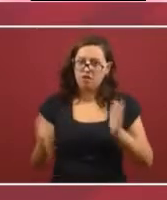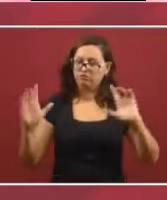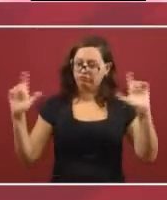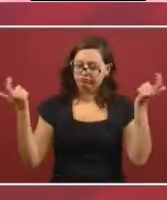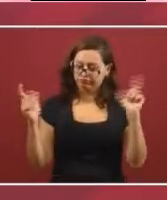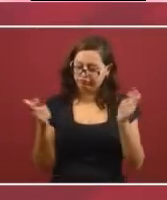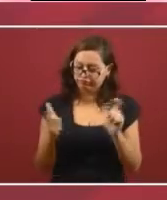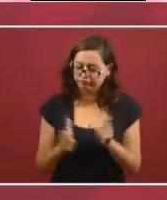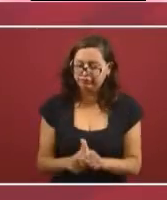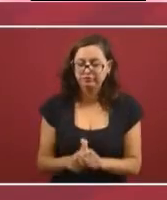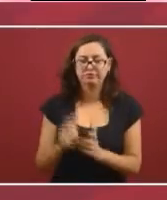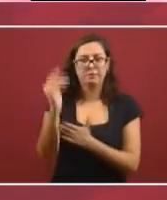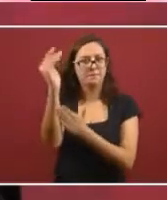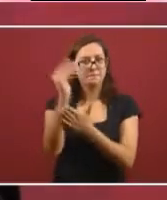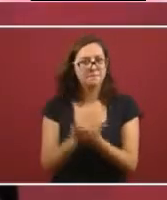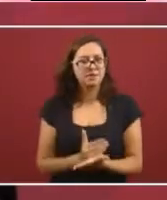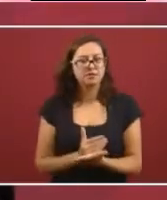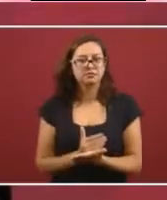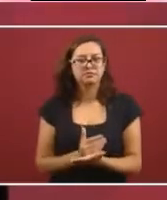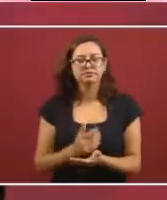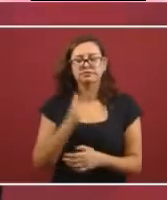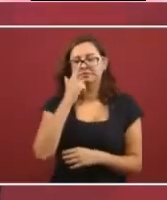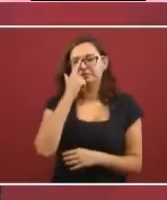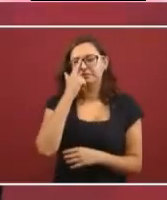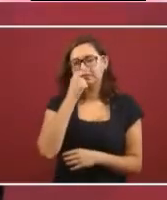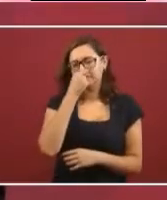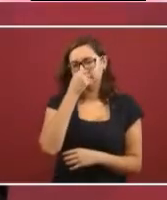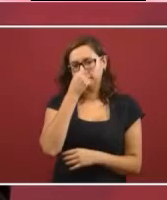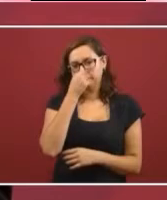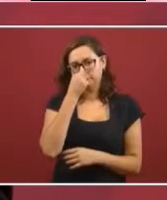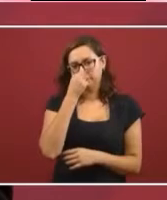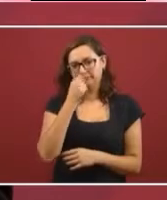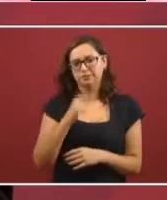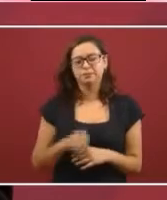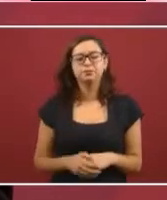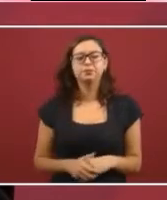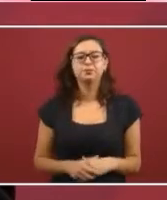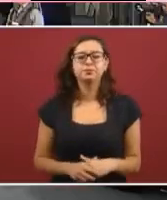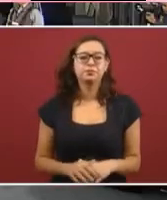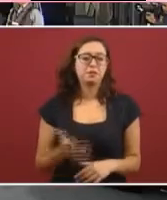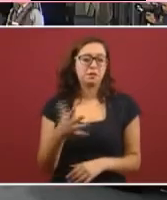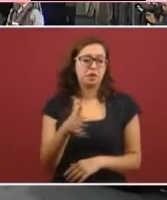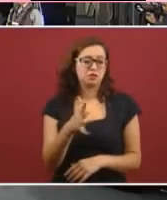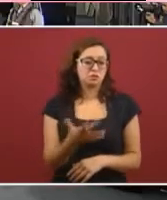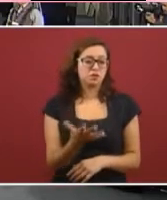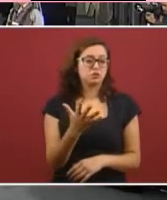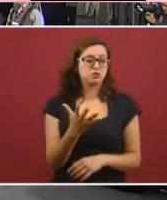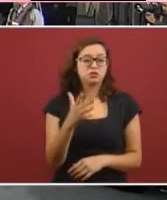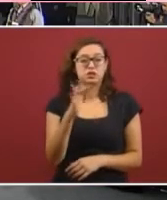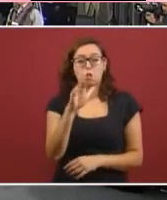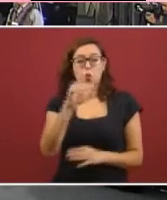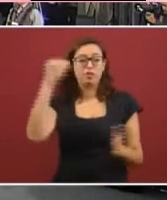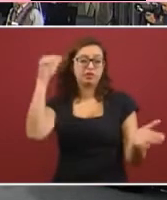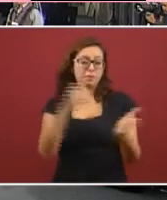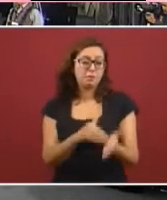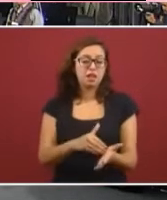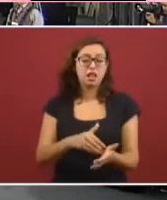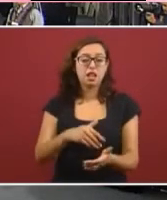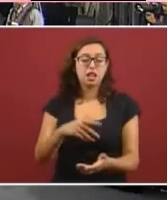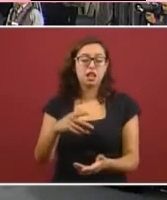the number has been reduced. But they used to do about 50,000 private